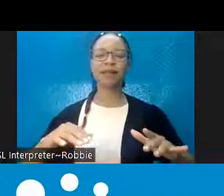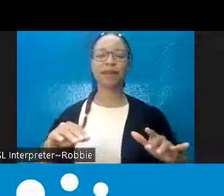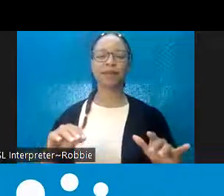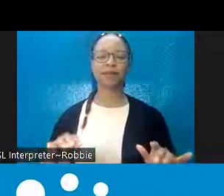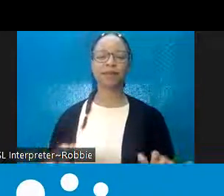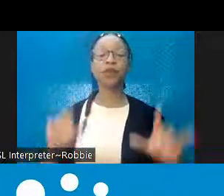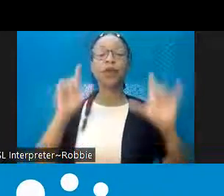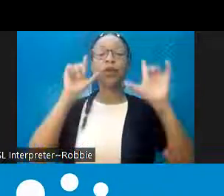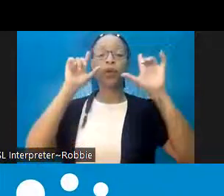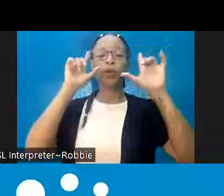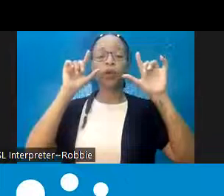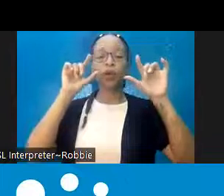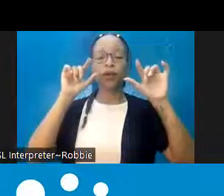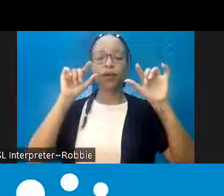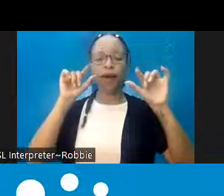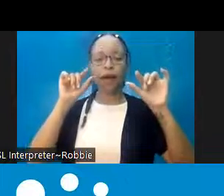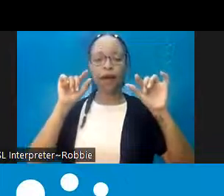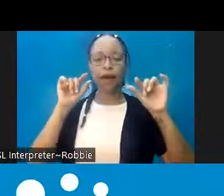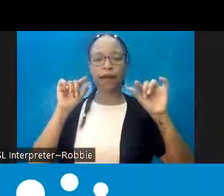Close your eyes.